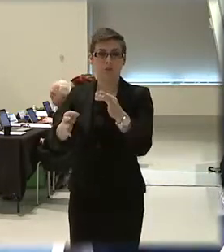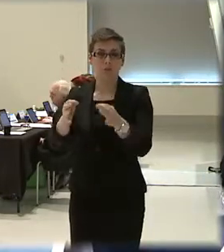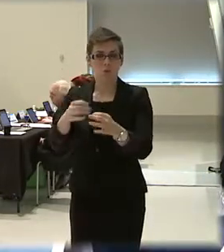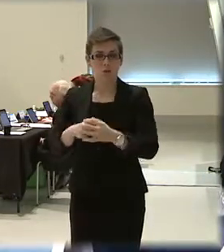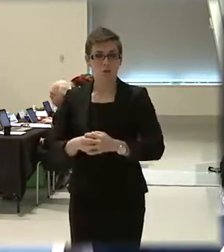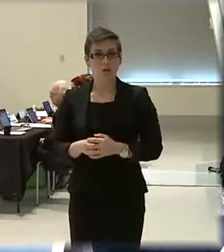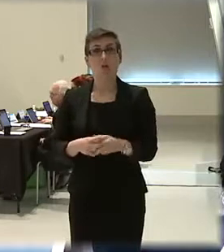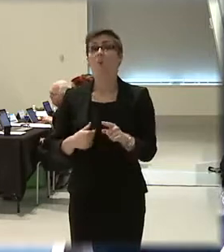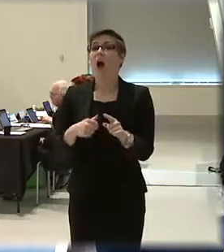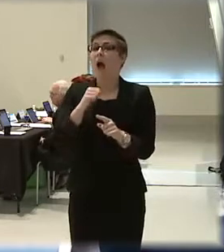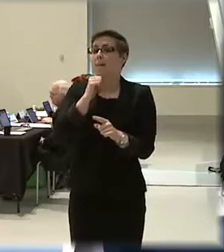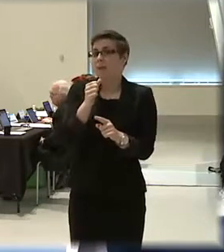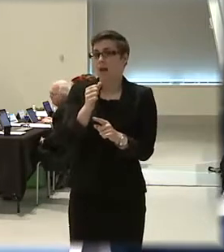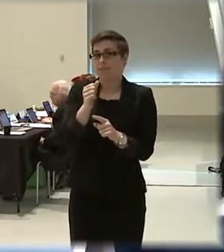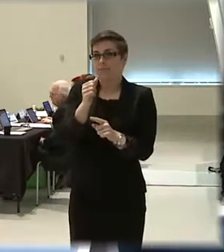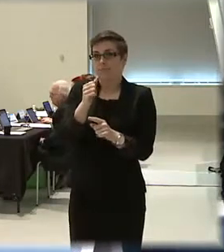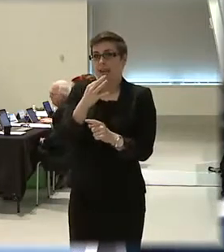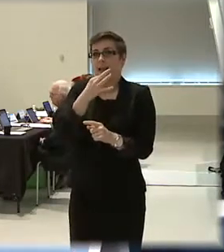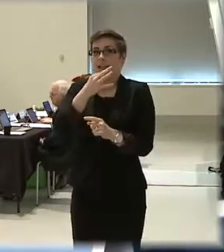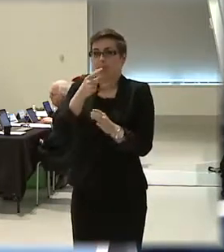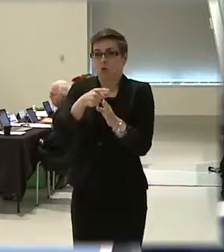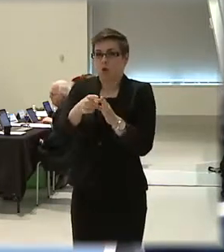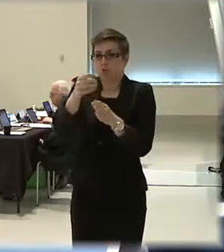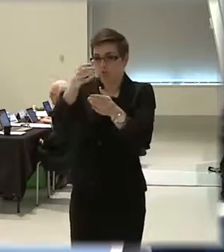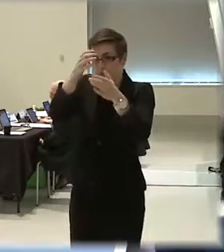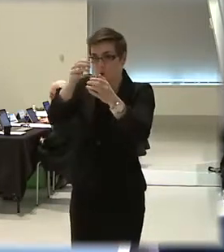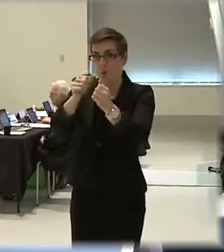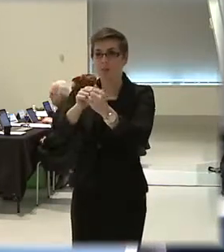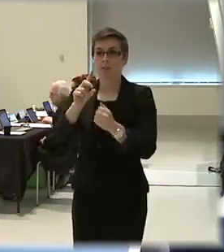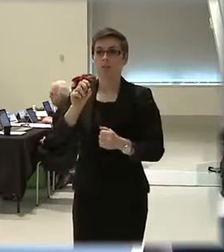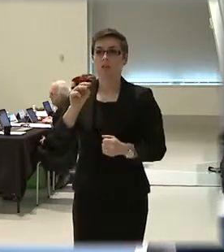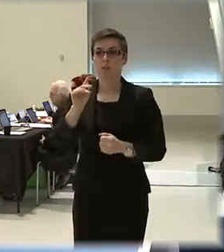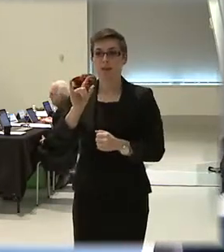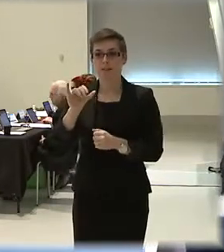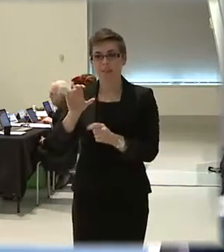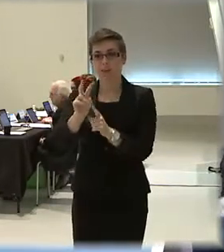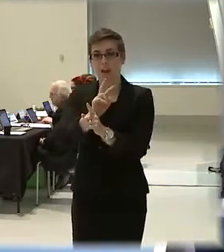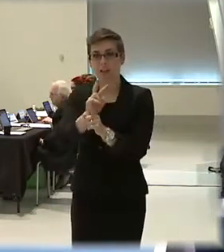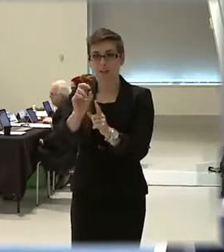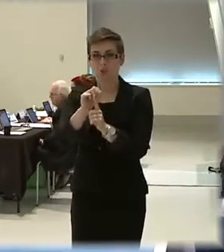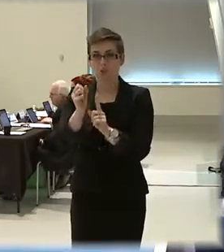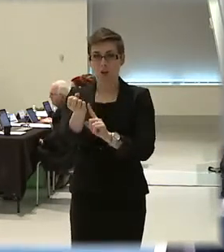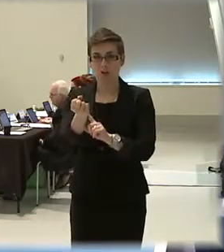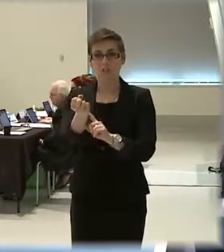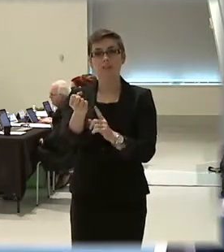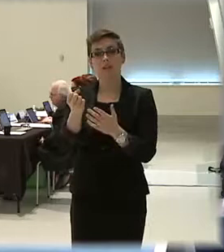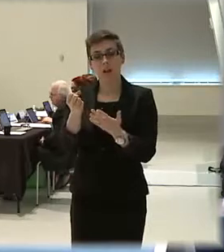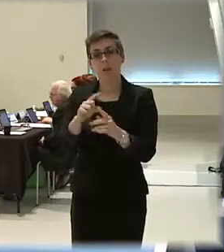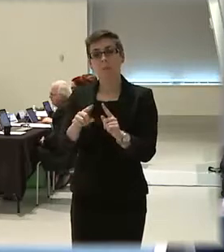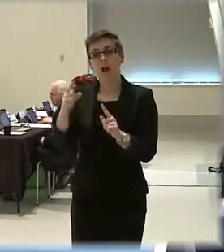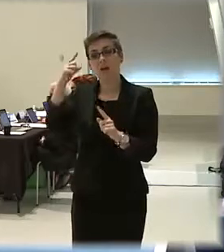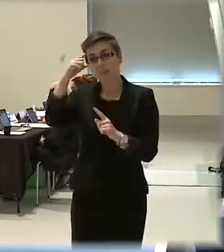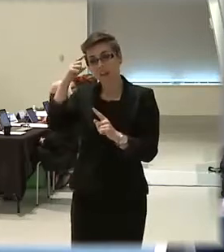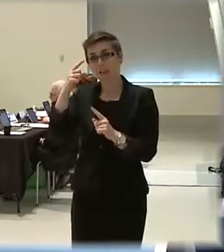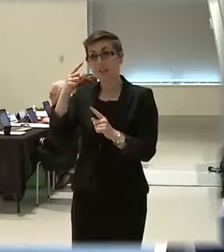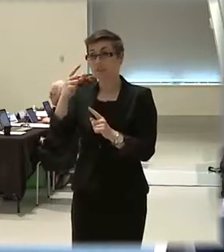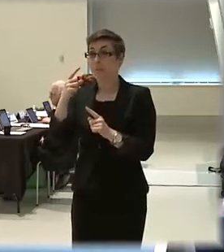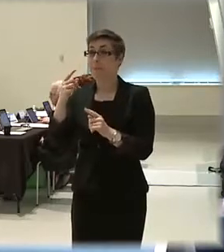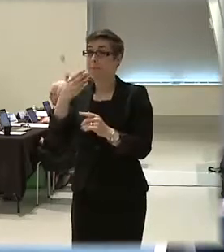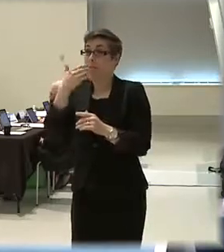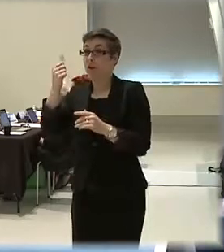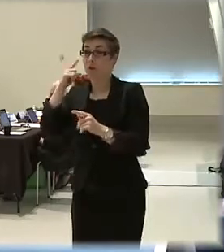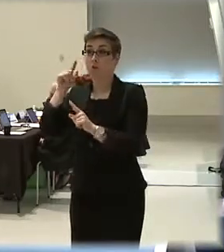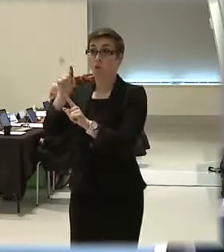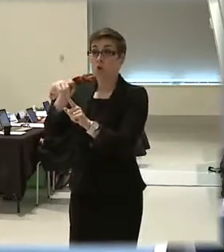an expert on domestic violence situations, and I do think it's probably worthwhile for the task force to talk to someone who is